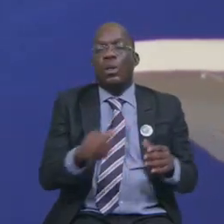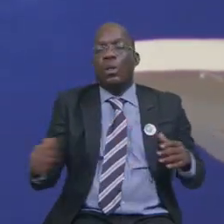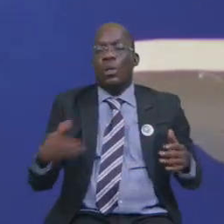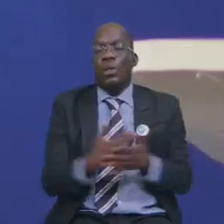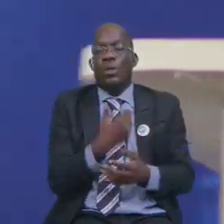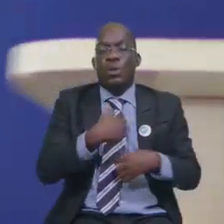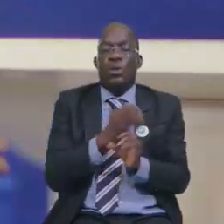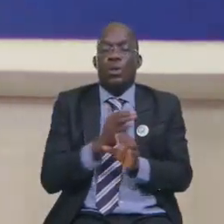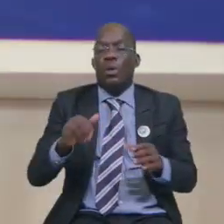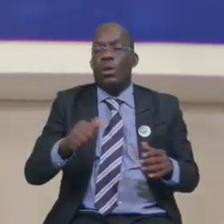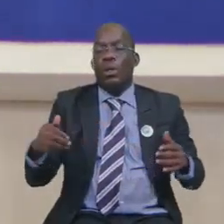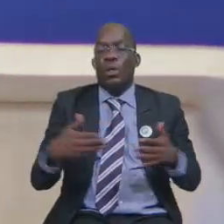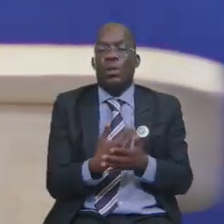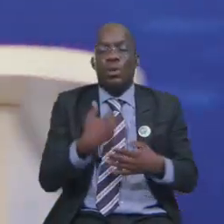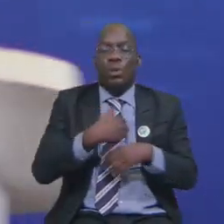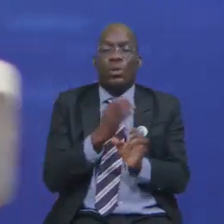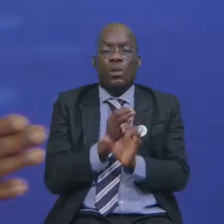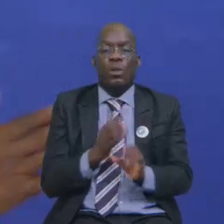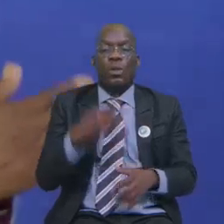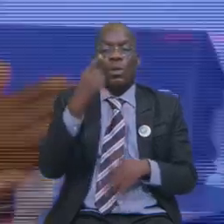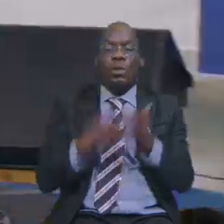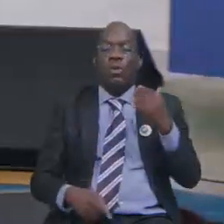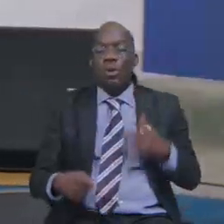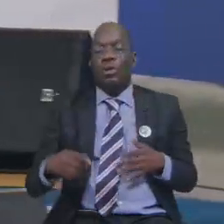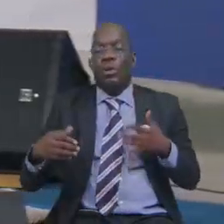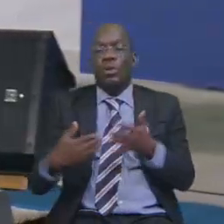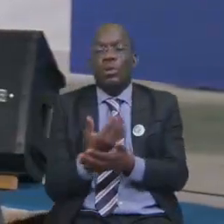creature. Now, what new